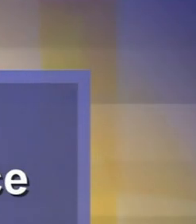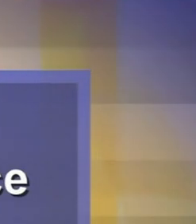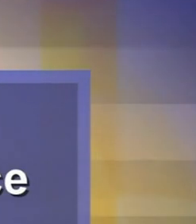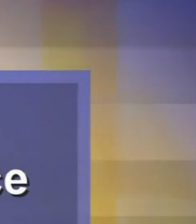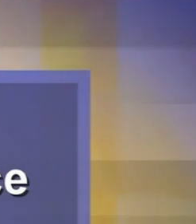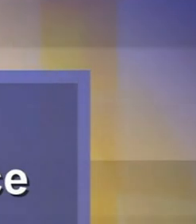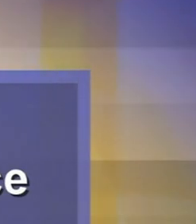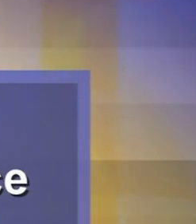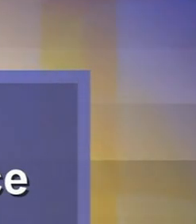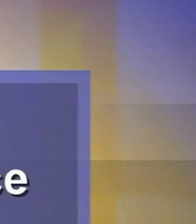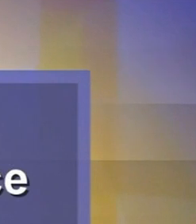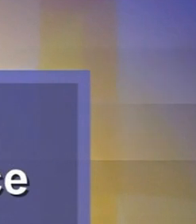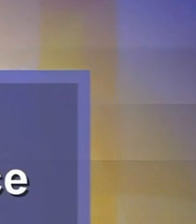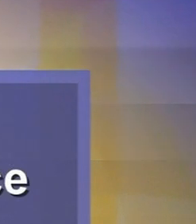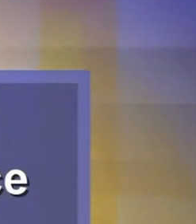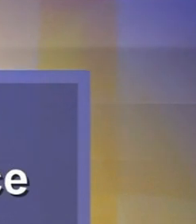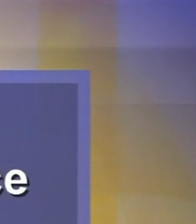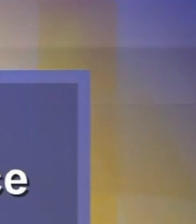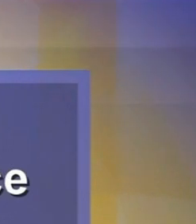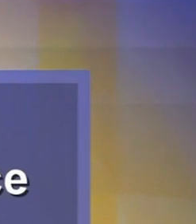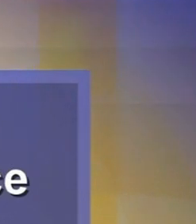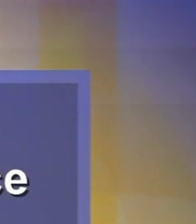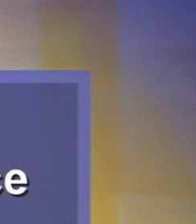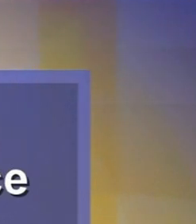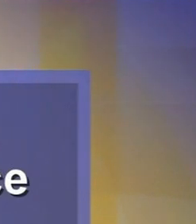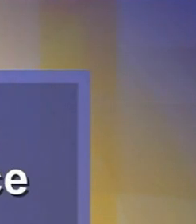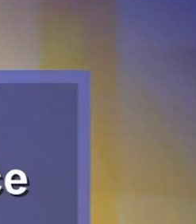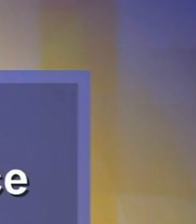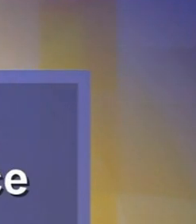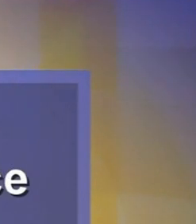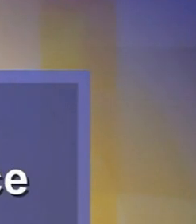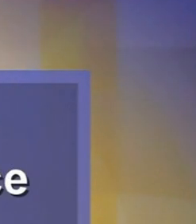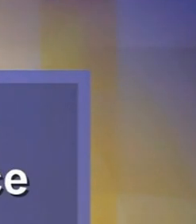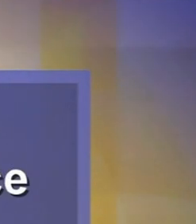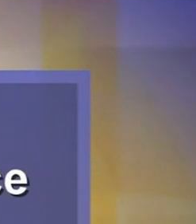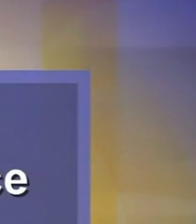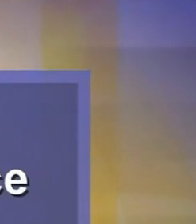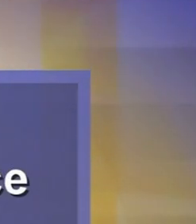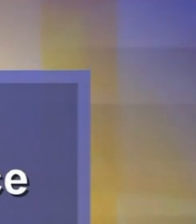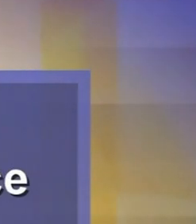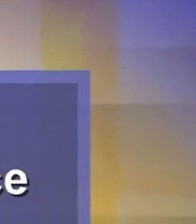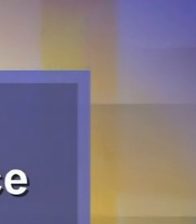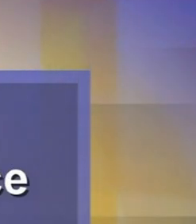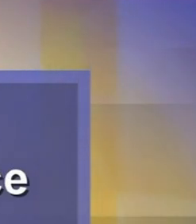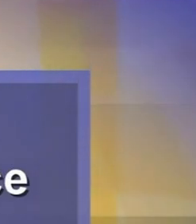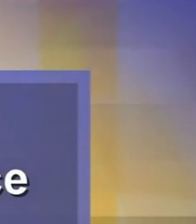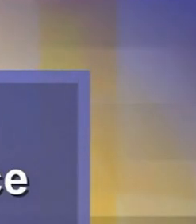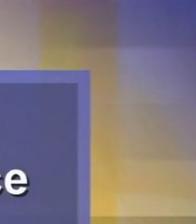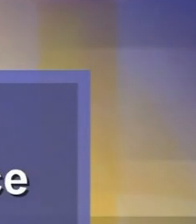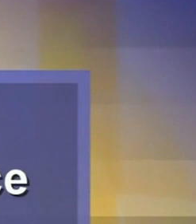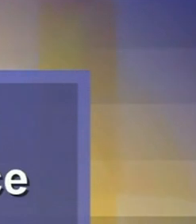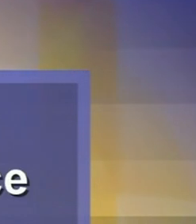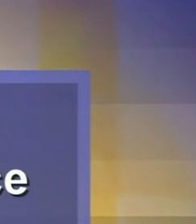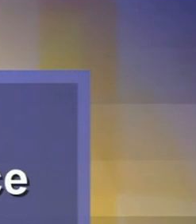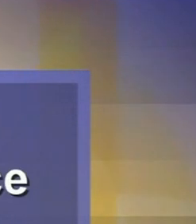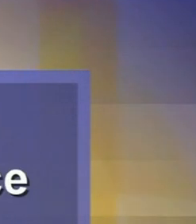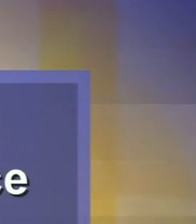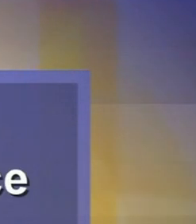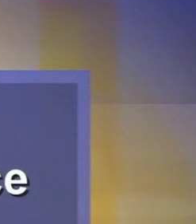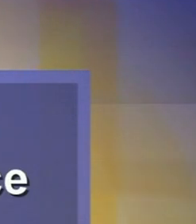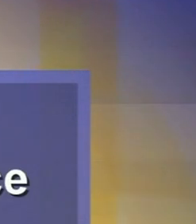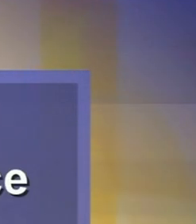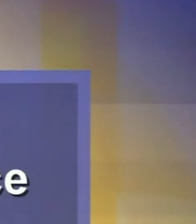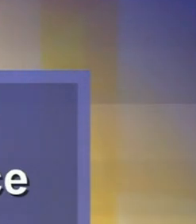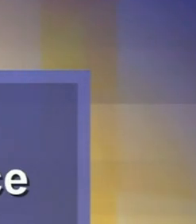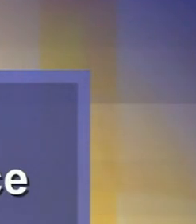big thing is going to be how many businesses don't make it. I've heard estimates as high as 20-25% of small businesses may